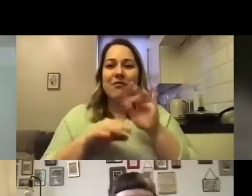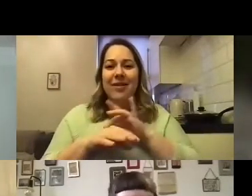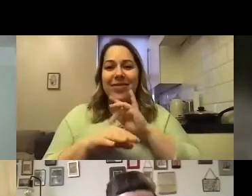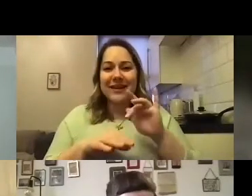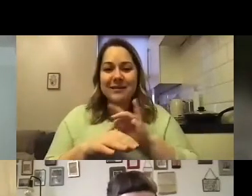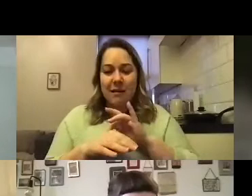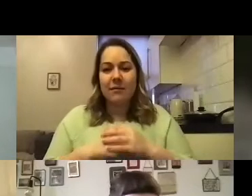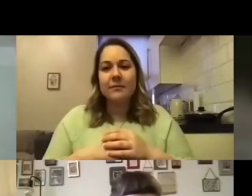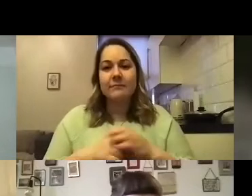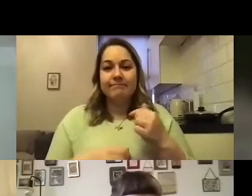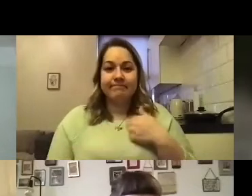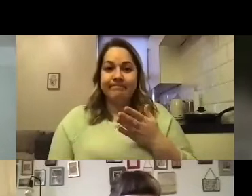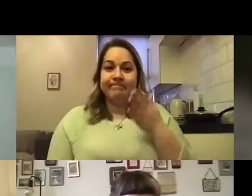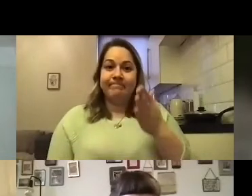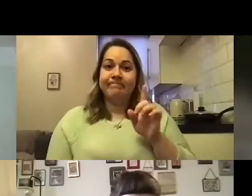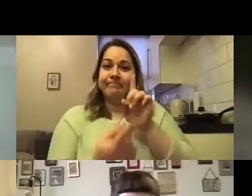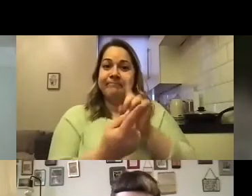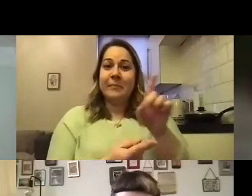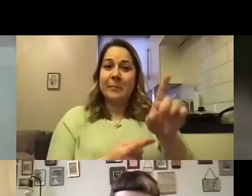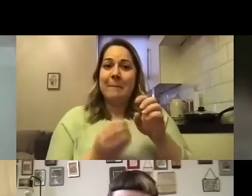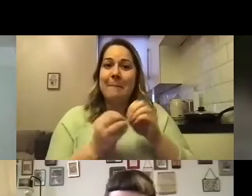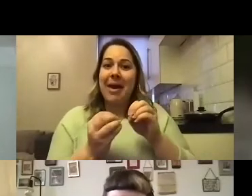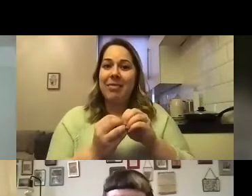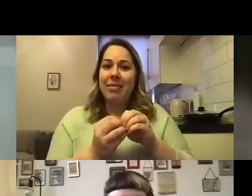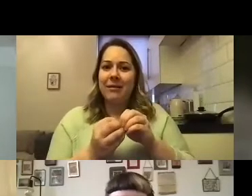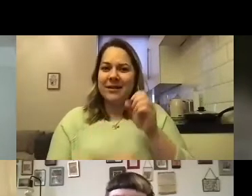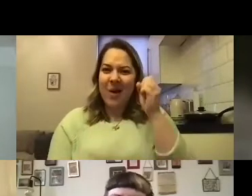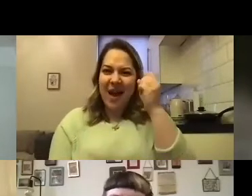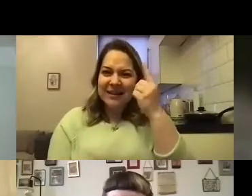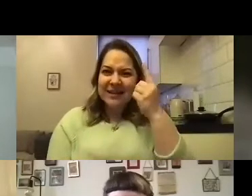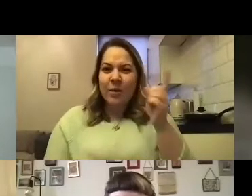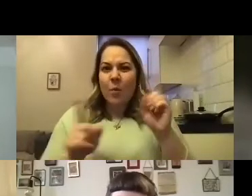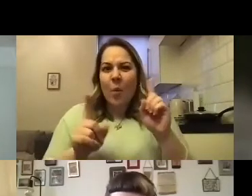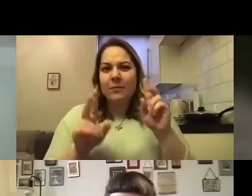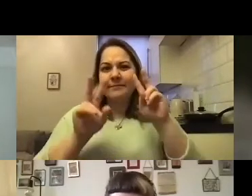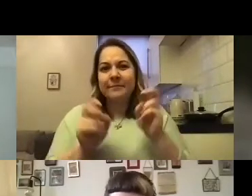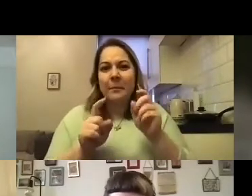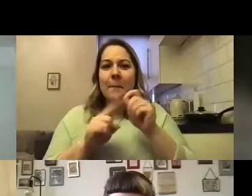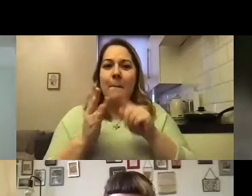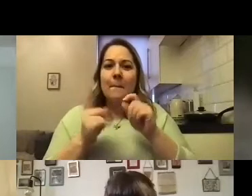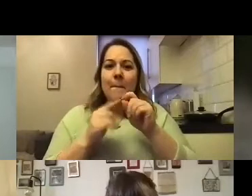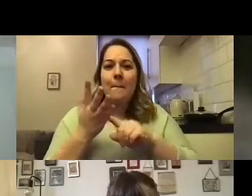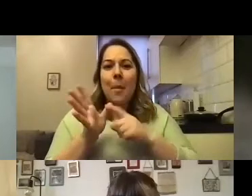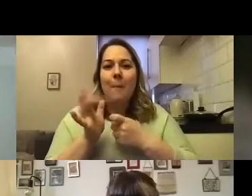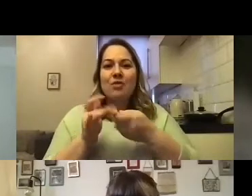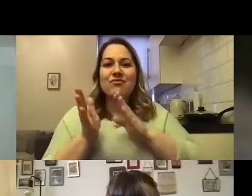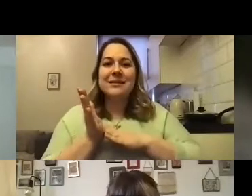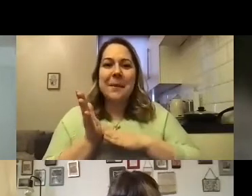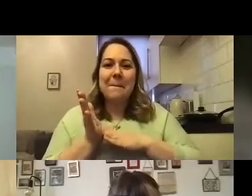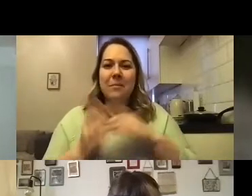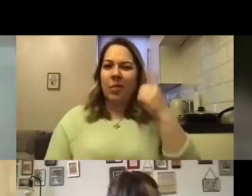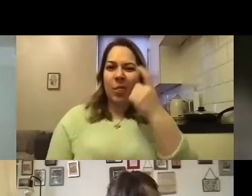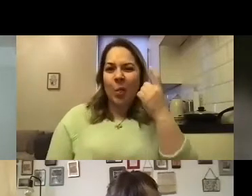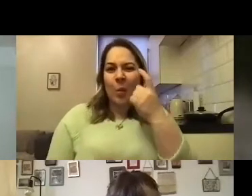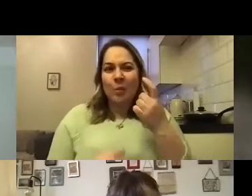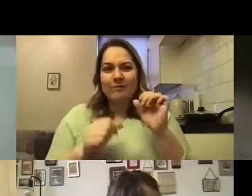to Beth with this crazy idea to do something for Poplarism, and we thought there was something nice about,